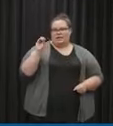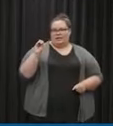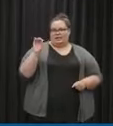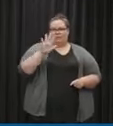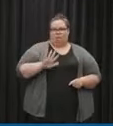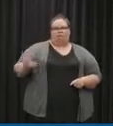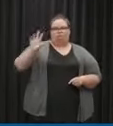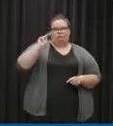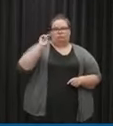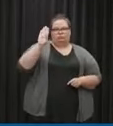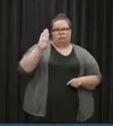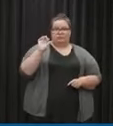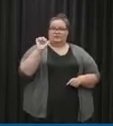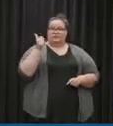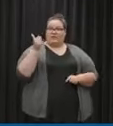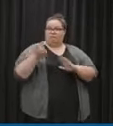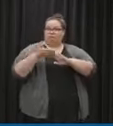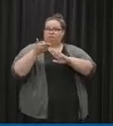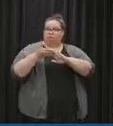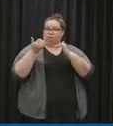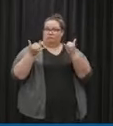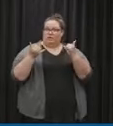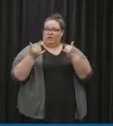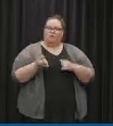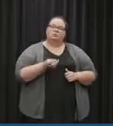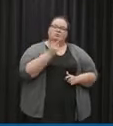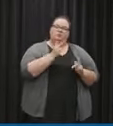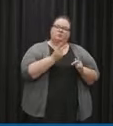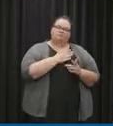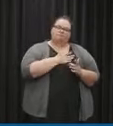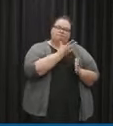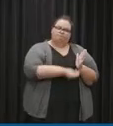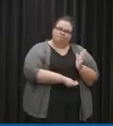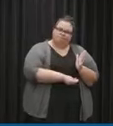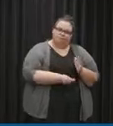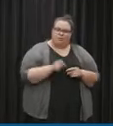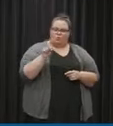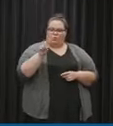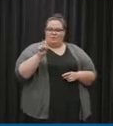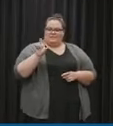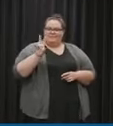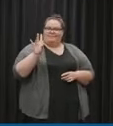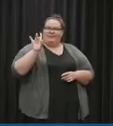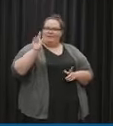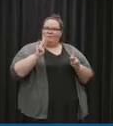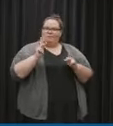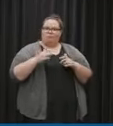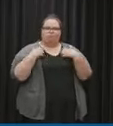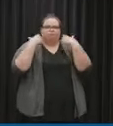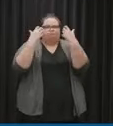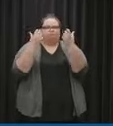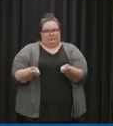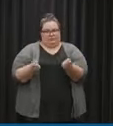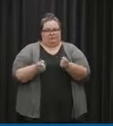There are 10 active cases. There have been 2 deaths, and 178 cases have recovered. Alors, juste